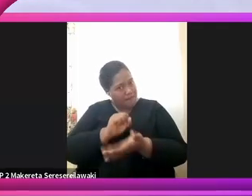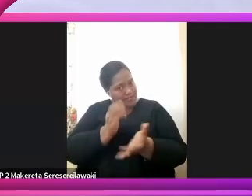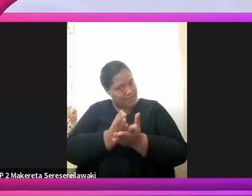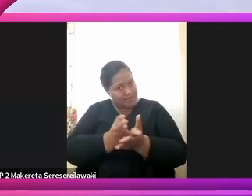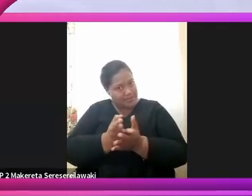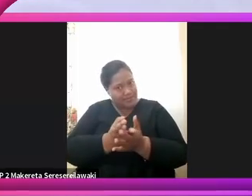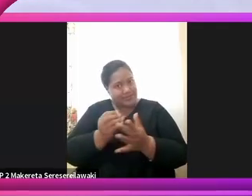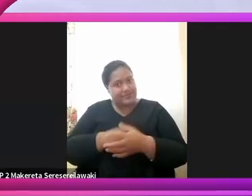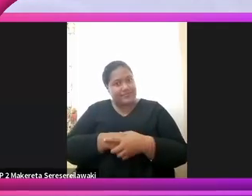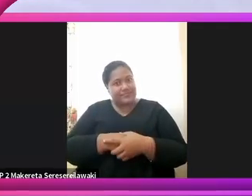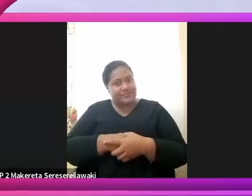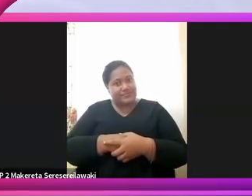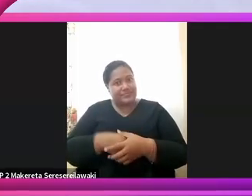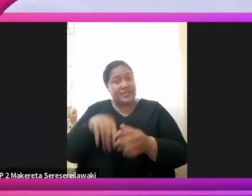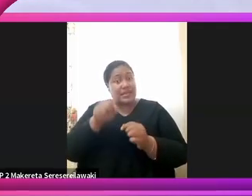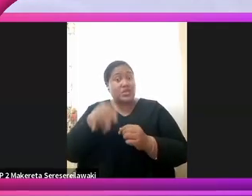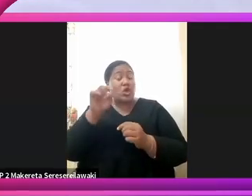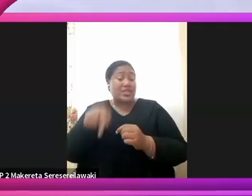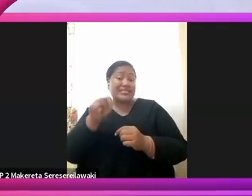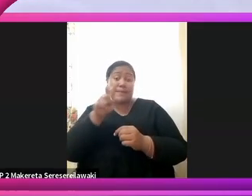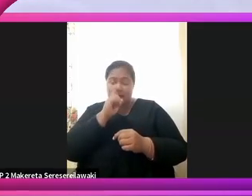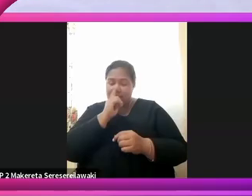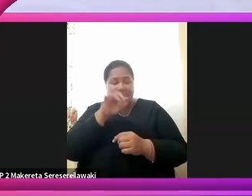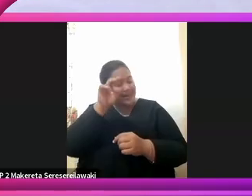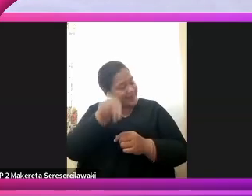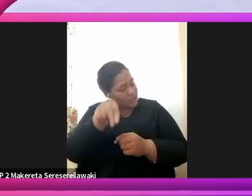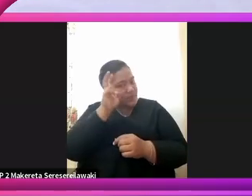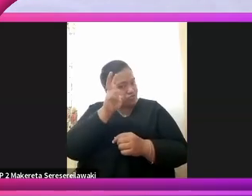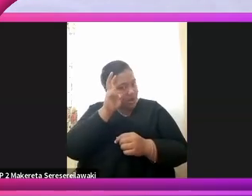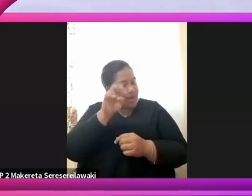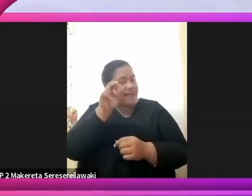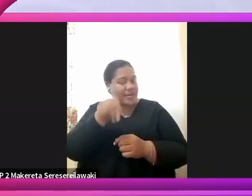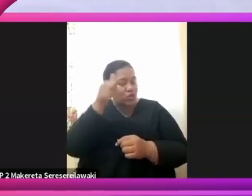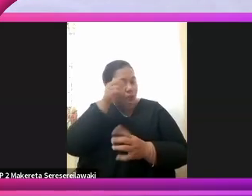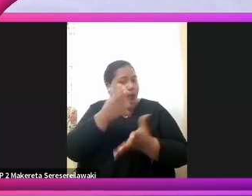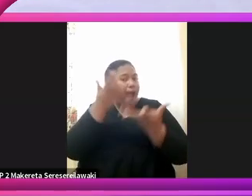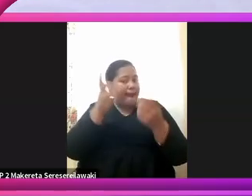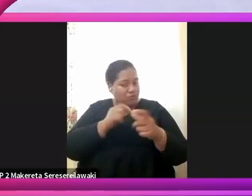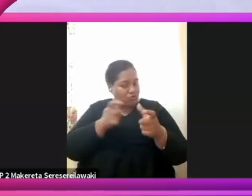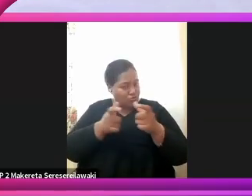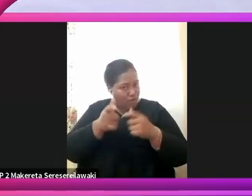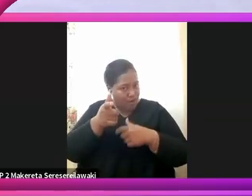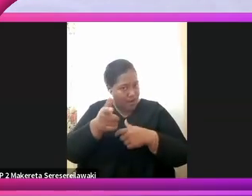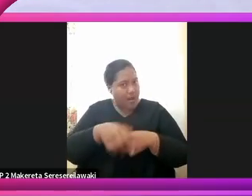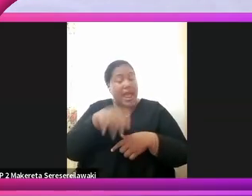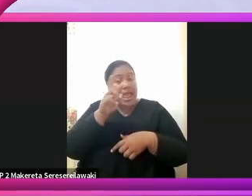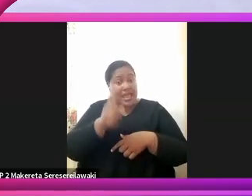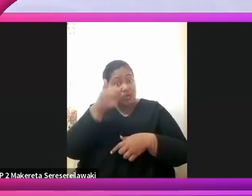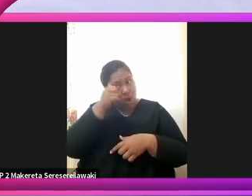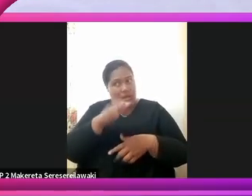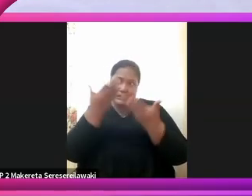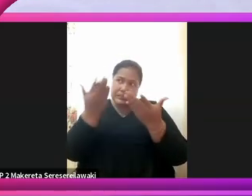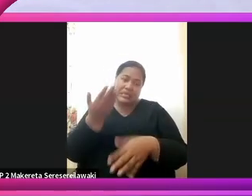effective services. So those people need to be trained, need to know how to handle that. Otherwise, they give you injection, and